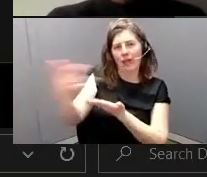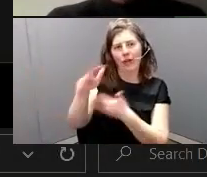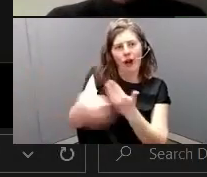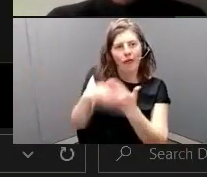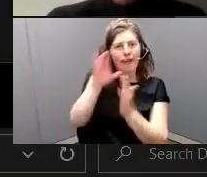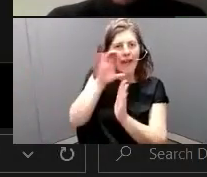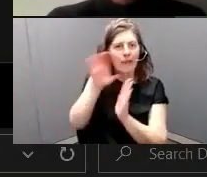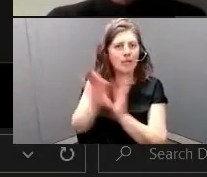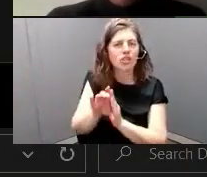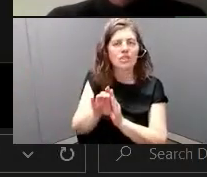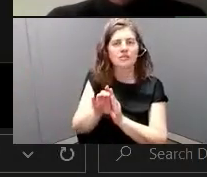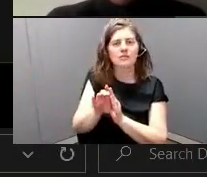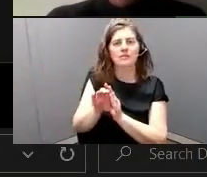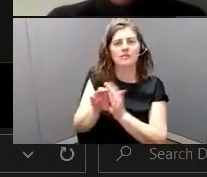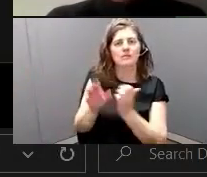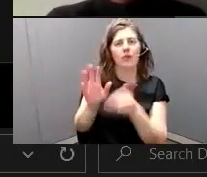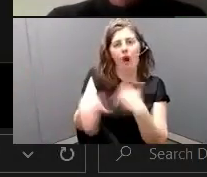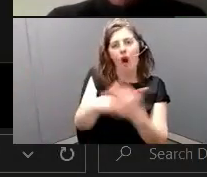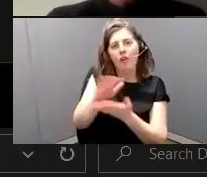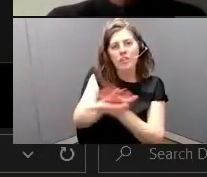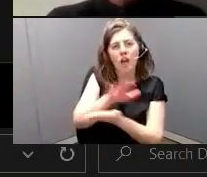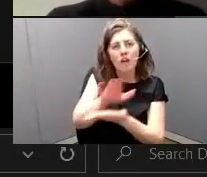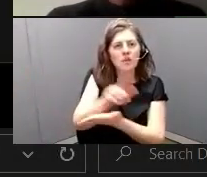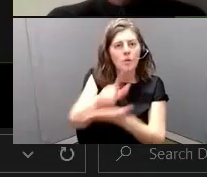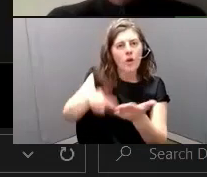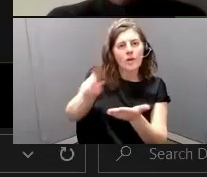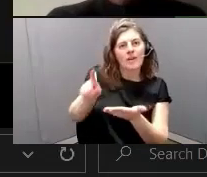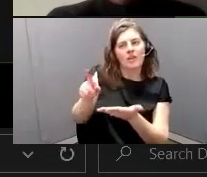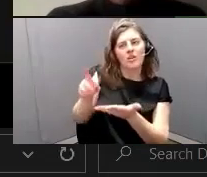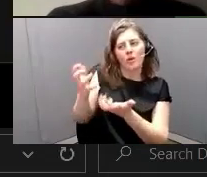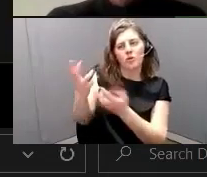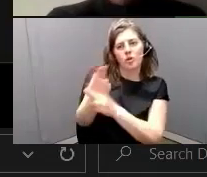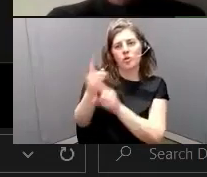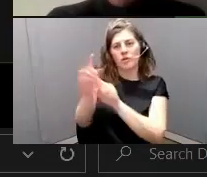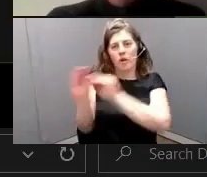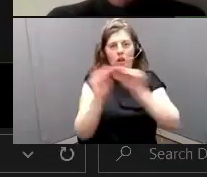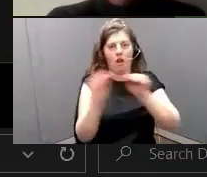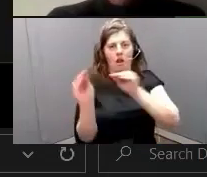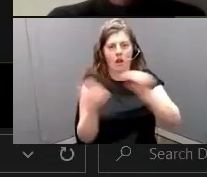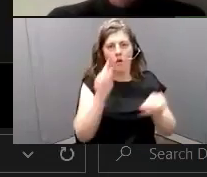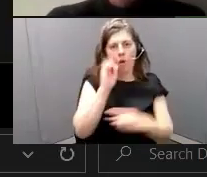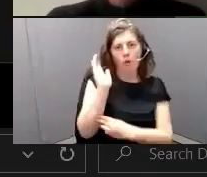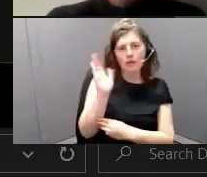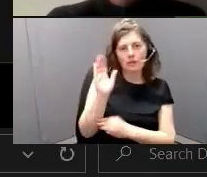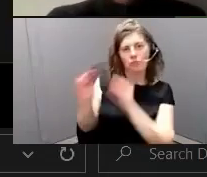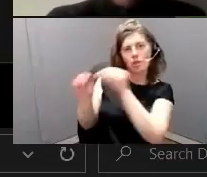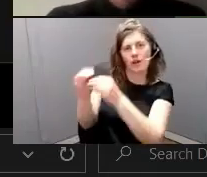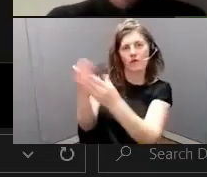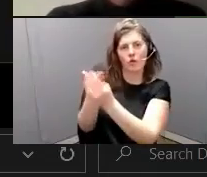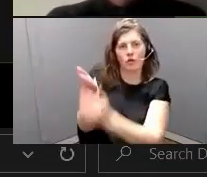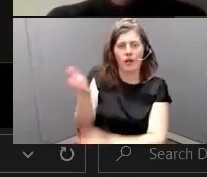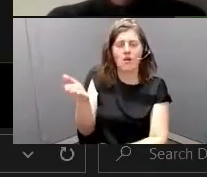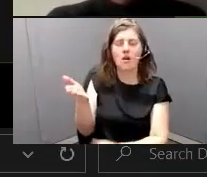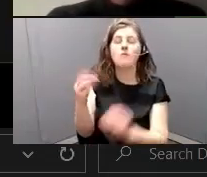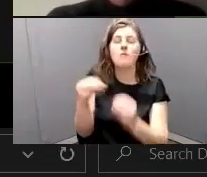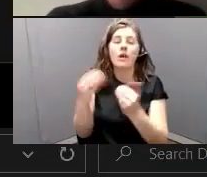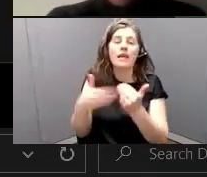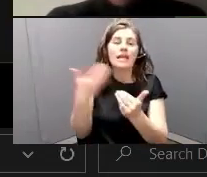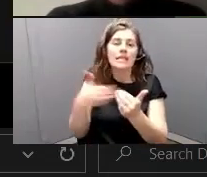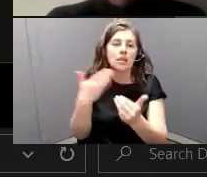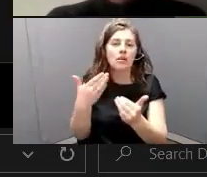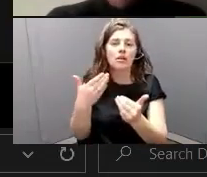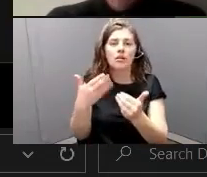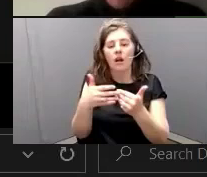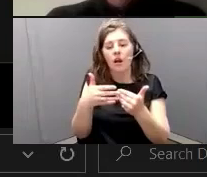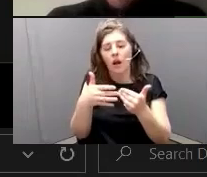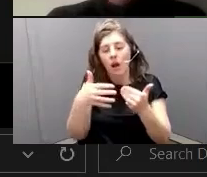imagery and all of the documents that you know you're going to want to use for this presentation. And it'll be way easier down the